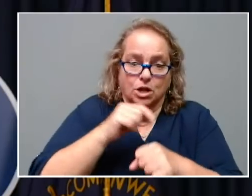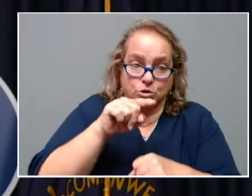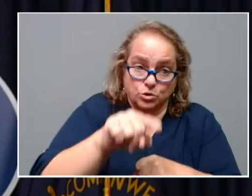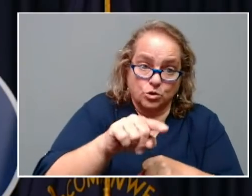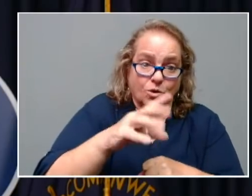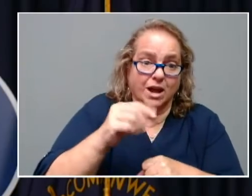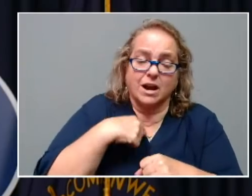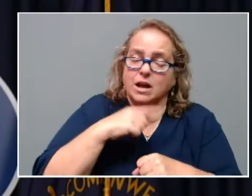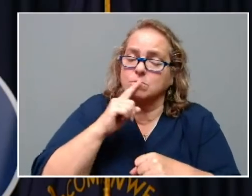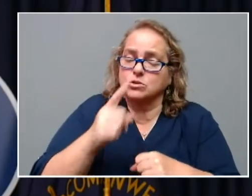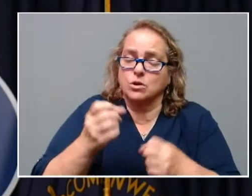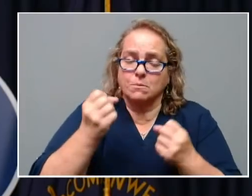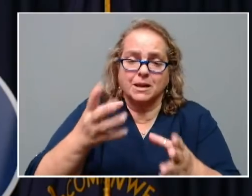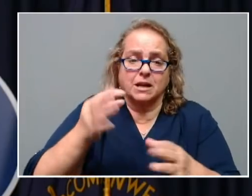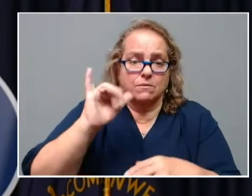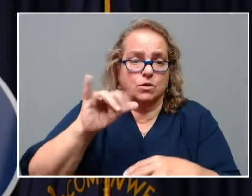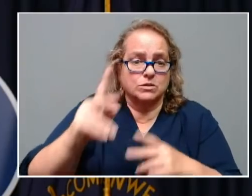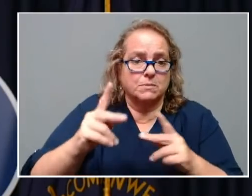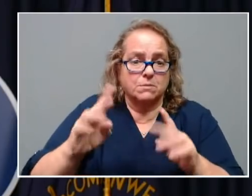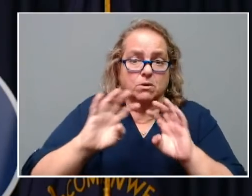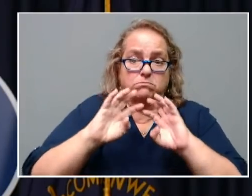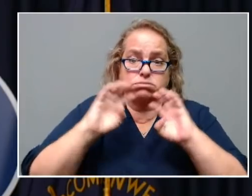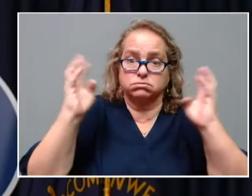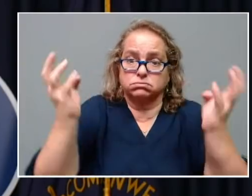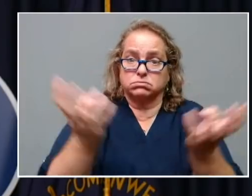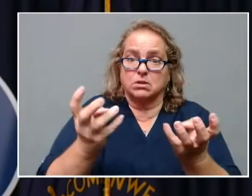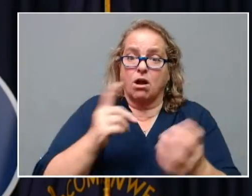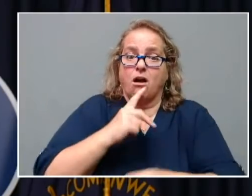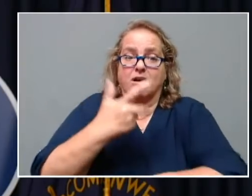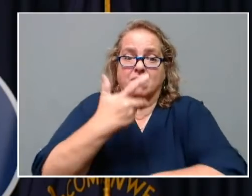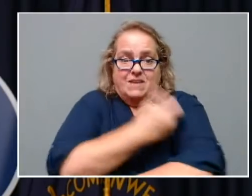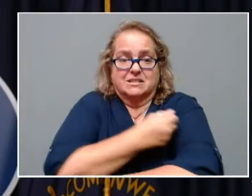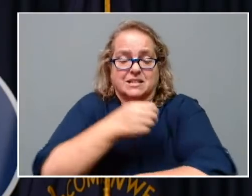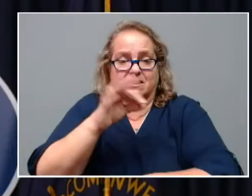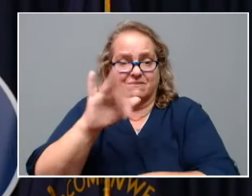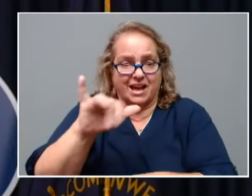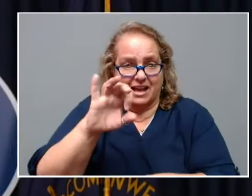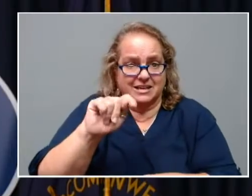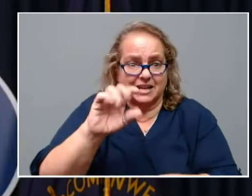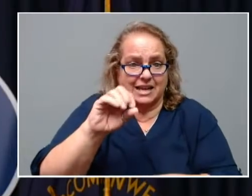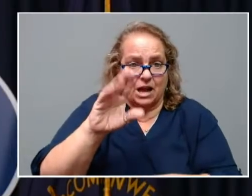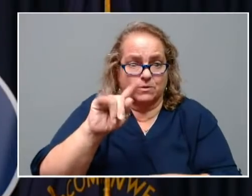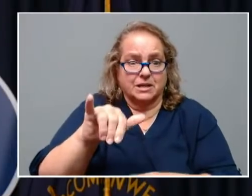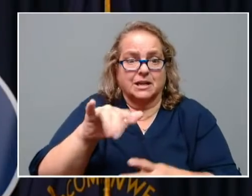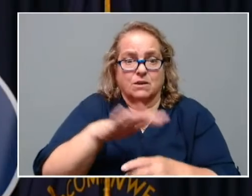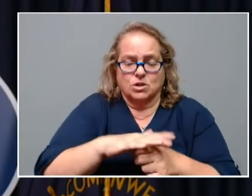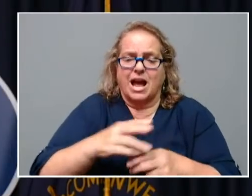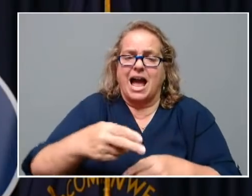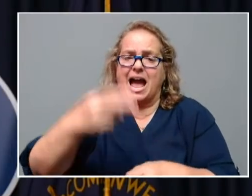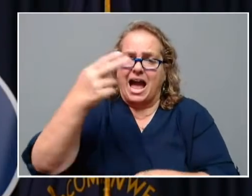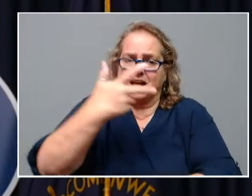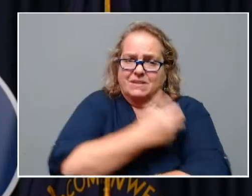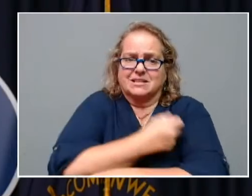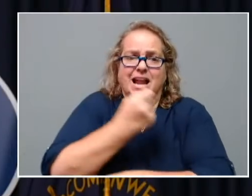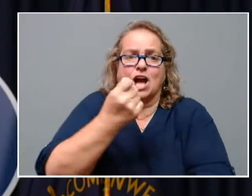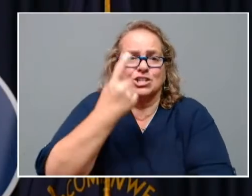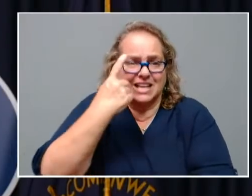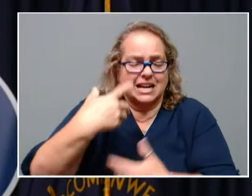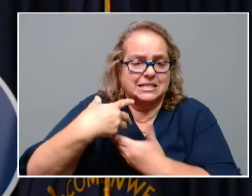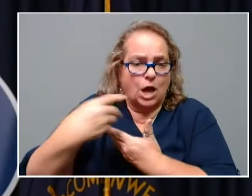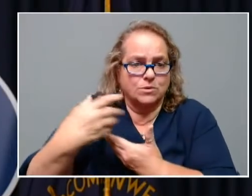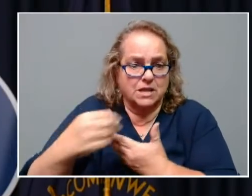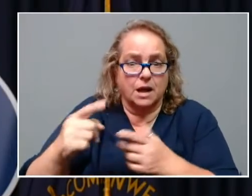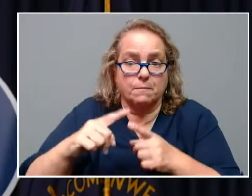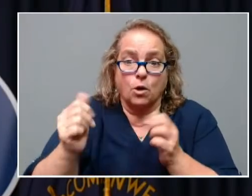of those people are vaccinated. You know, Fayette County and the surrounding highly vaccinated. And I get that it's outside, but with that many people